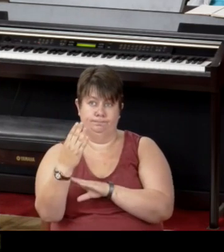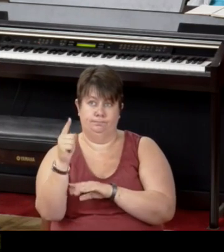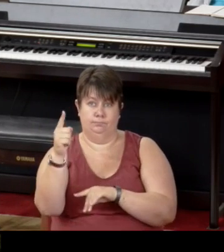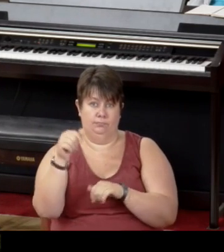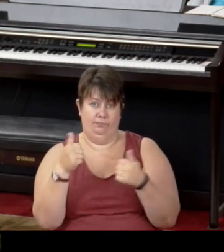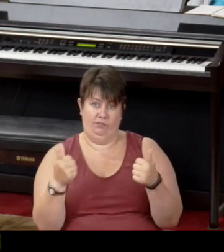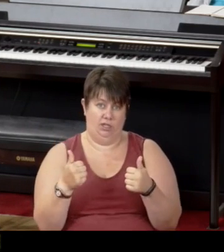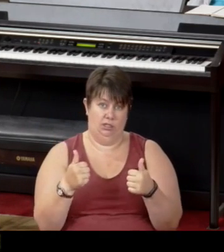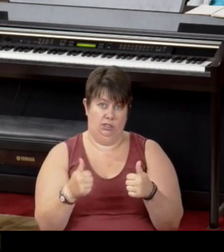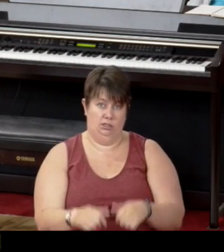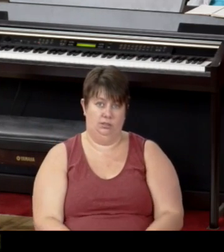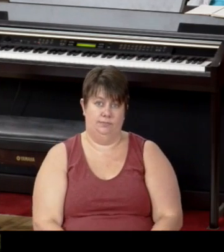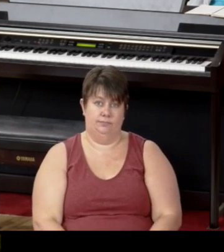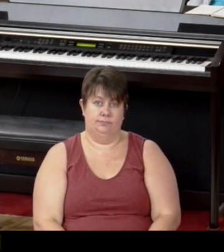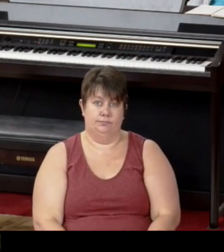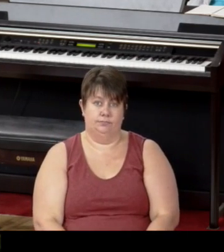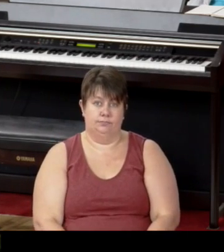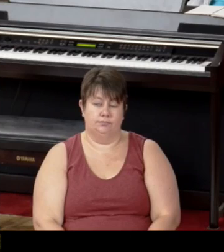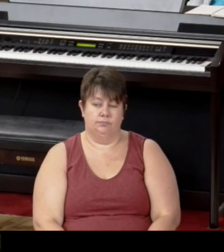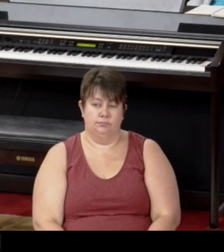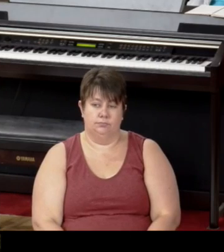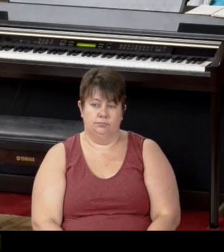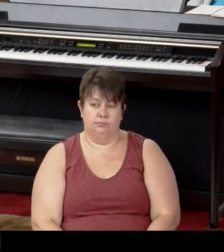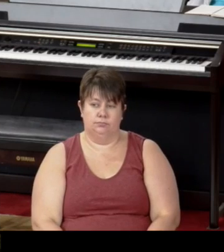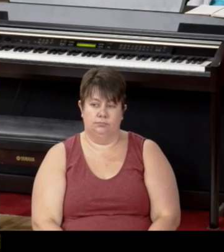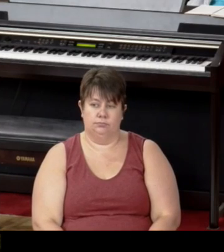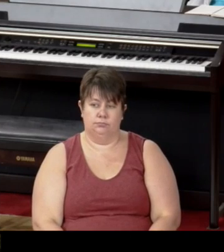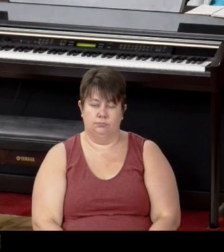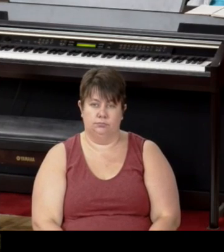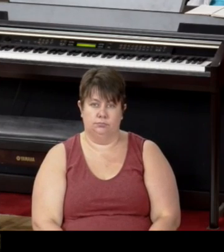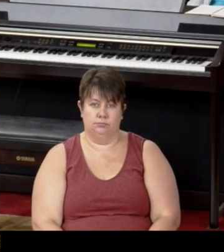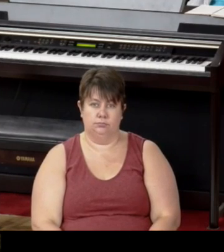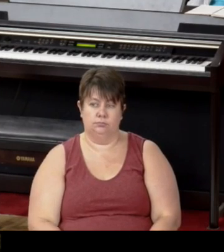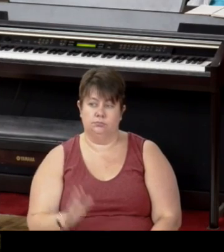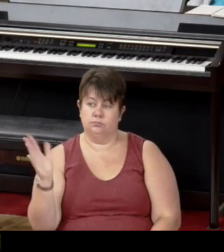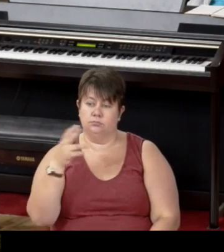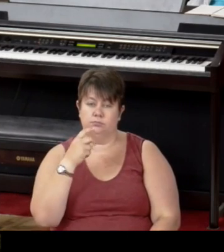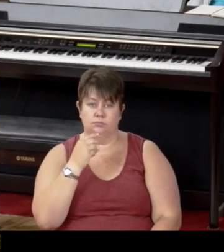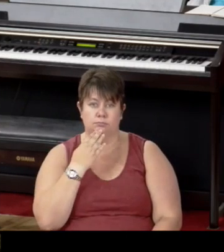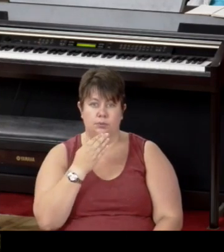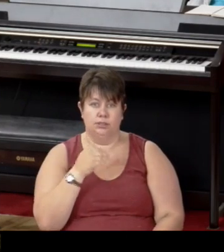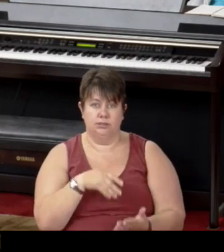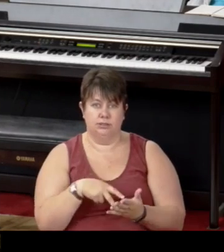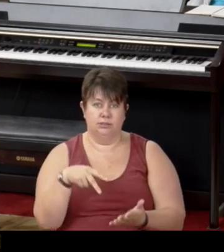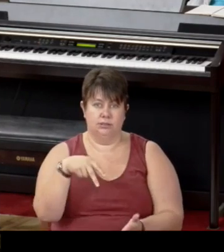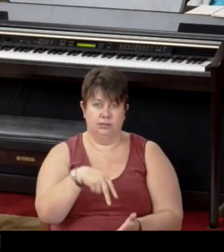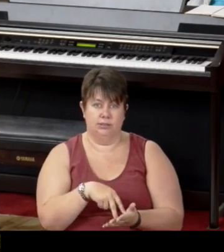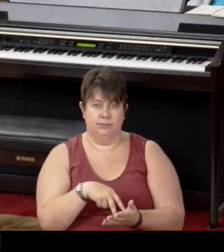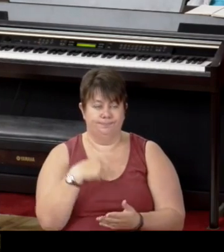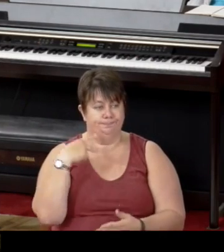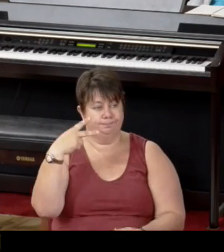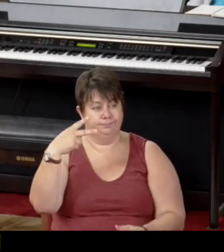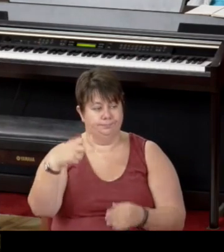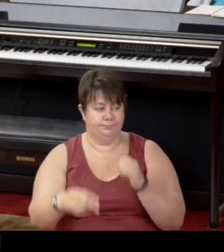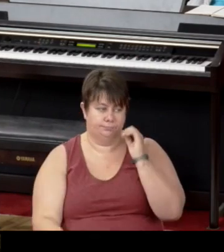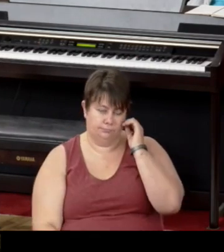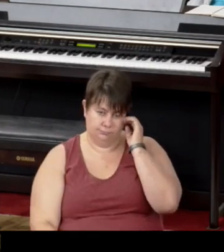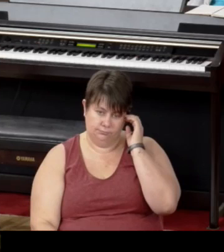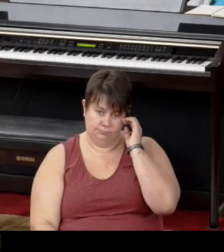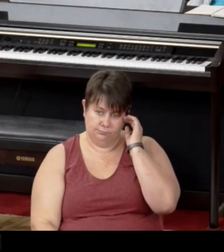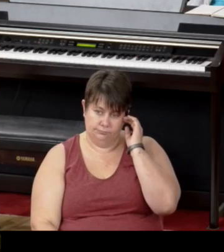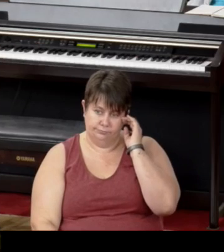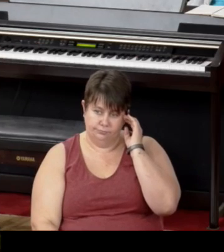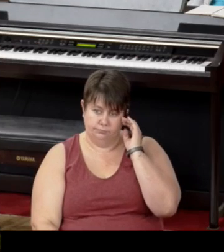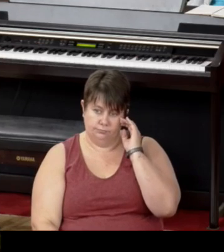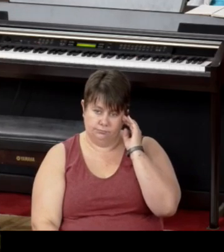her worth. So just bear that in mind as you're singing. So let us stand and sing together hymn number 605, Thanks to God